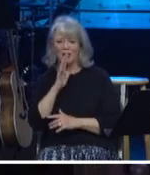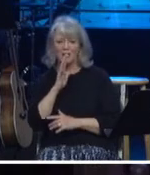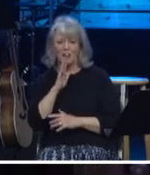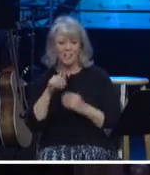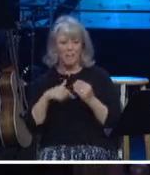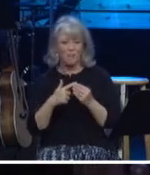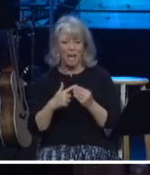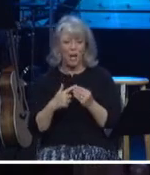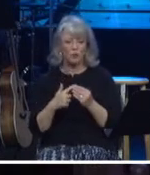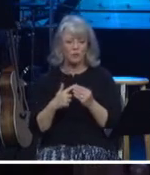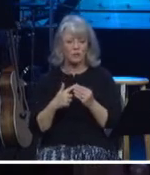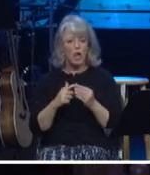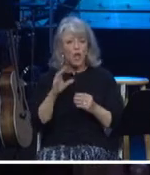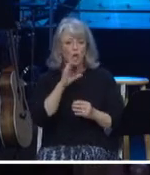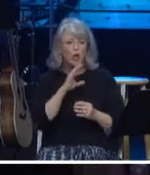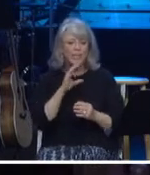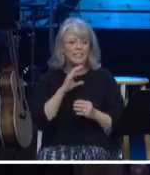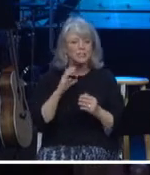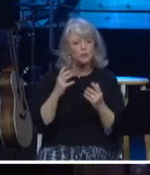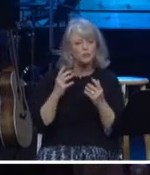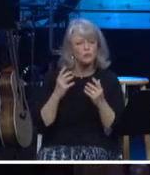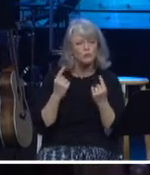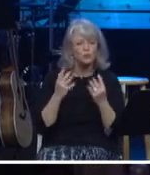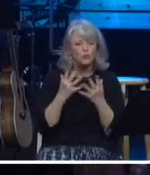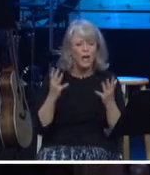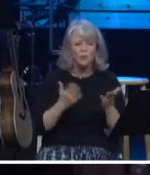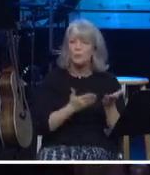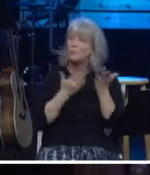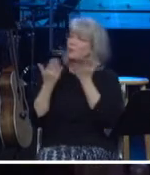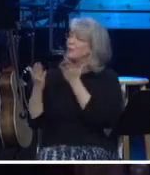order to bring God glory. That's not what he's saying.